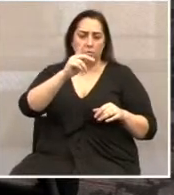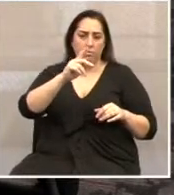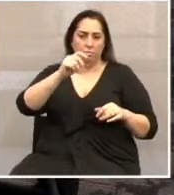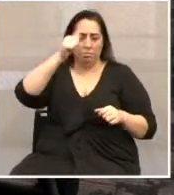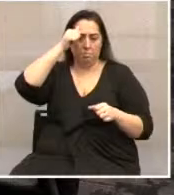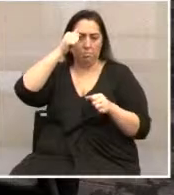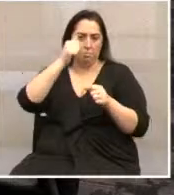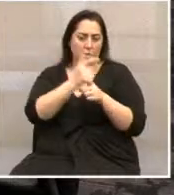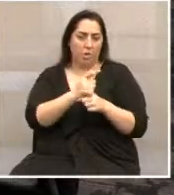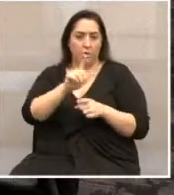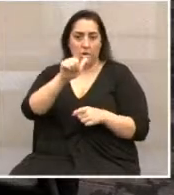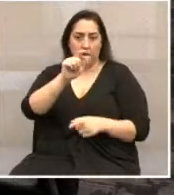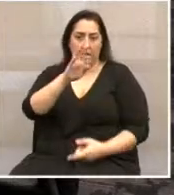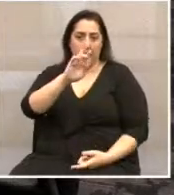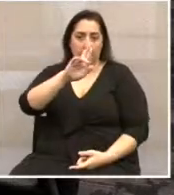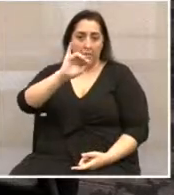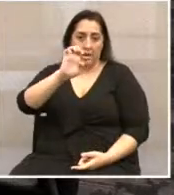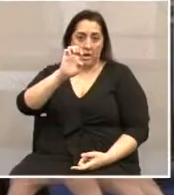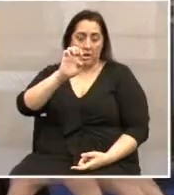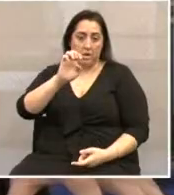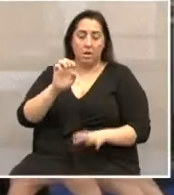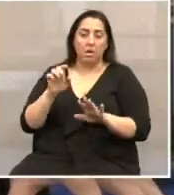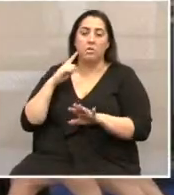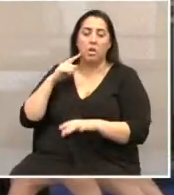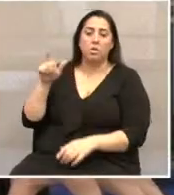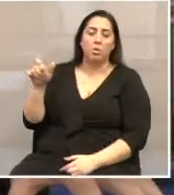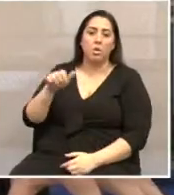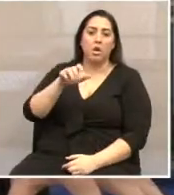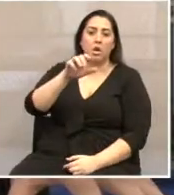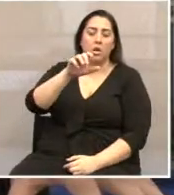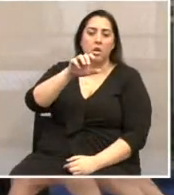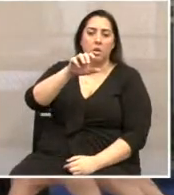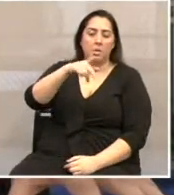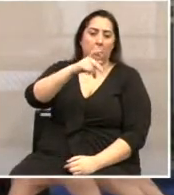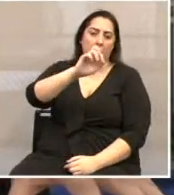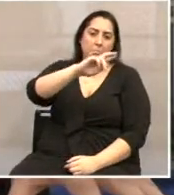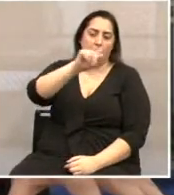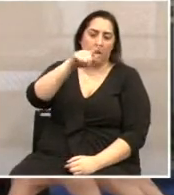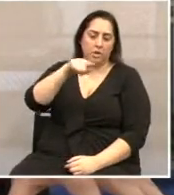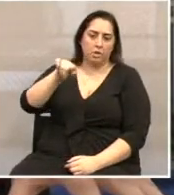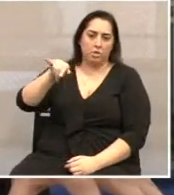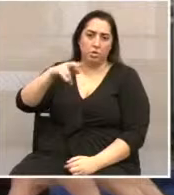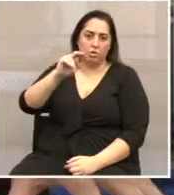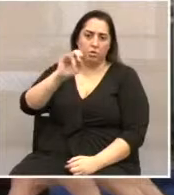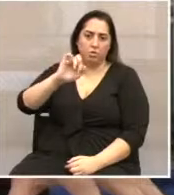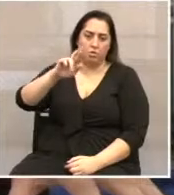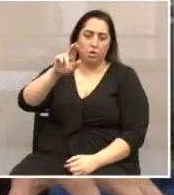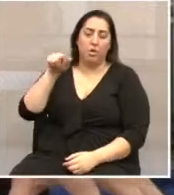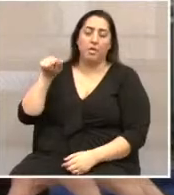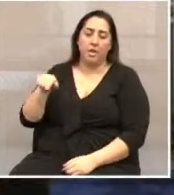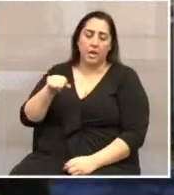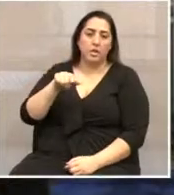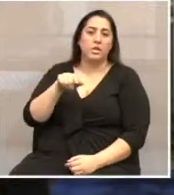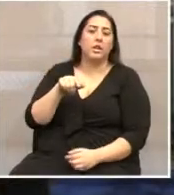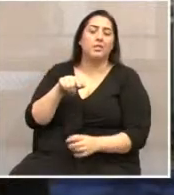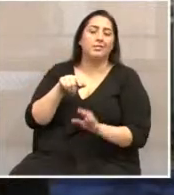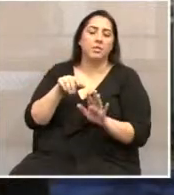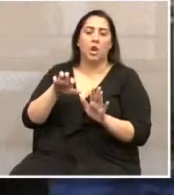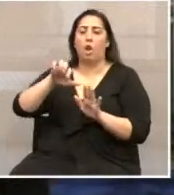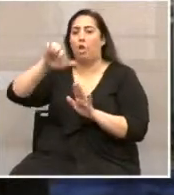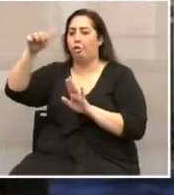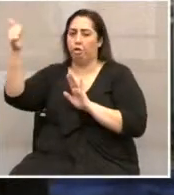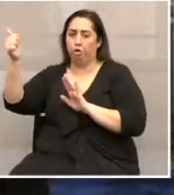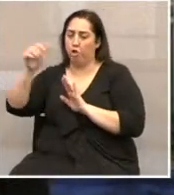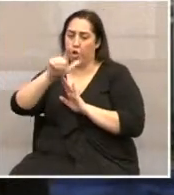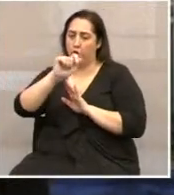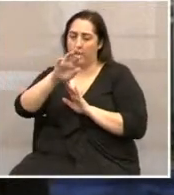confused. This was actually funded by Demetrio Perez Jr., and there's another organization, Libre Initiative, which is funded by the Koch brothers.